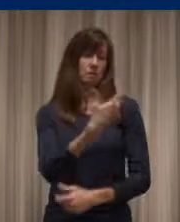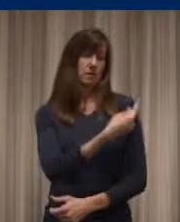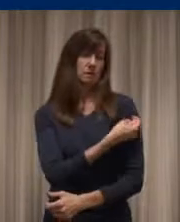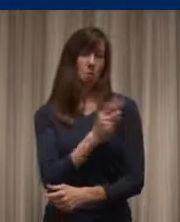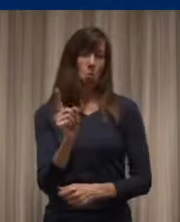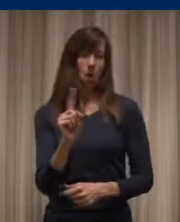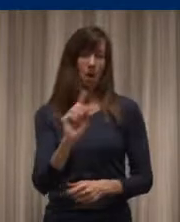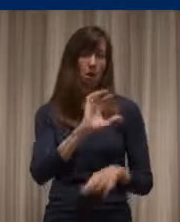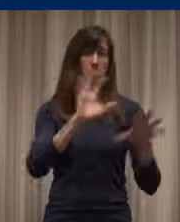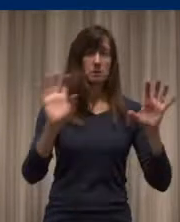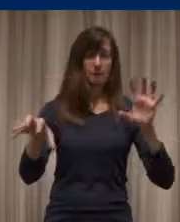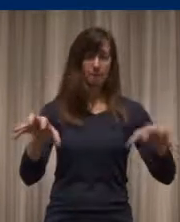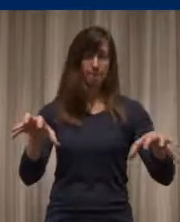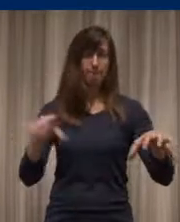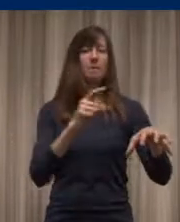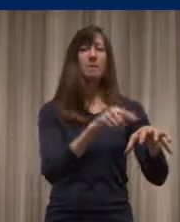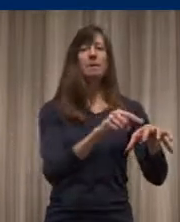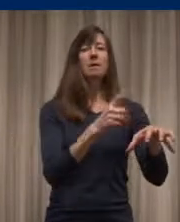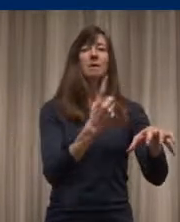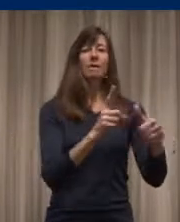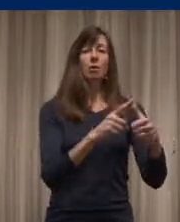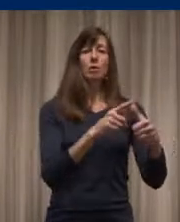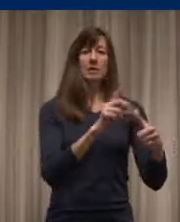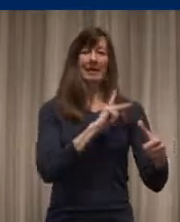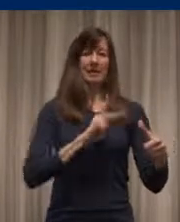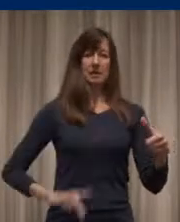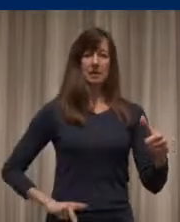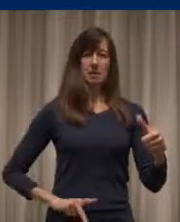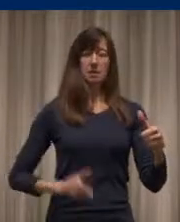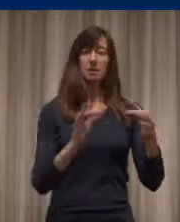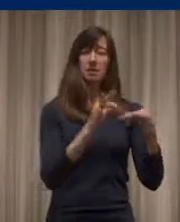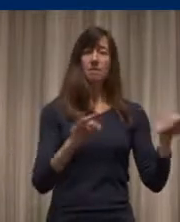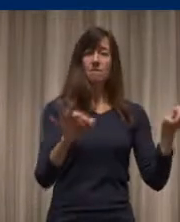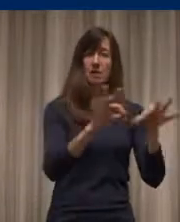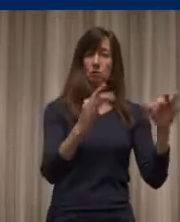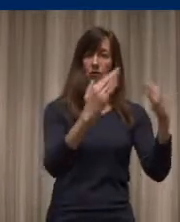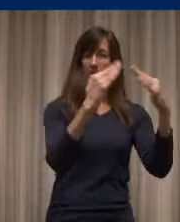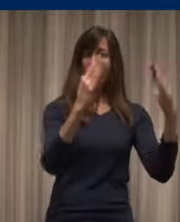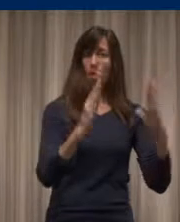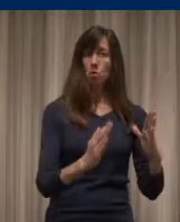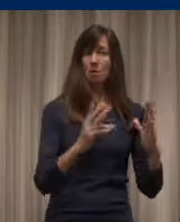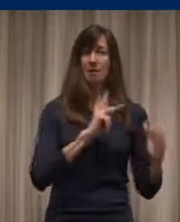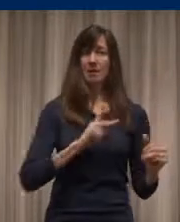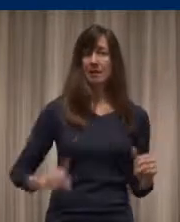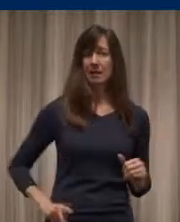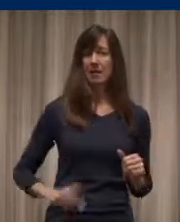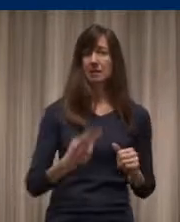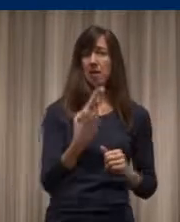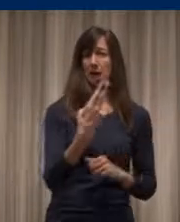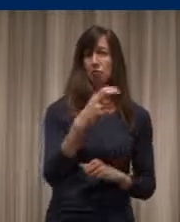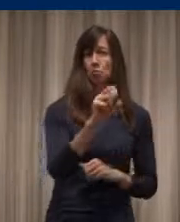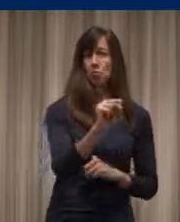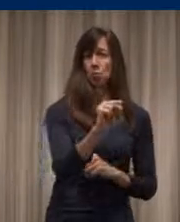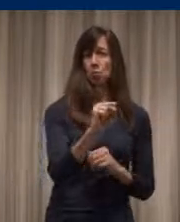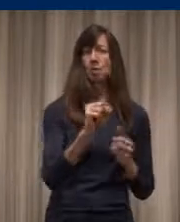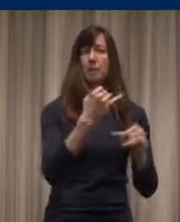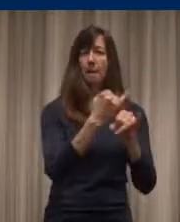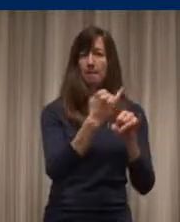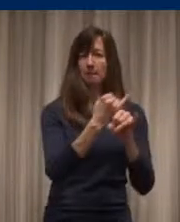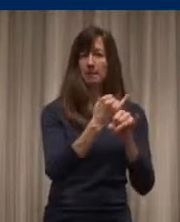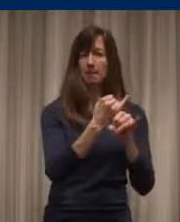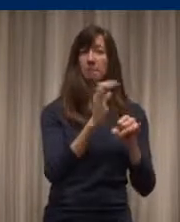will be at the Kate Walton Fieldhouse at the Kingston High School campus. That one will be operating starting next